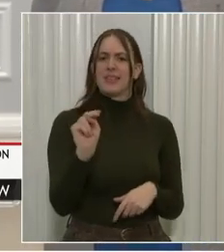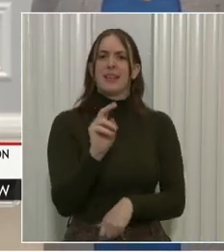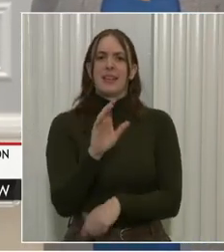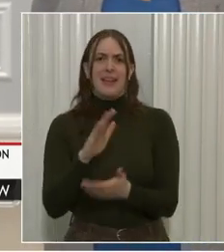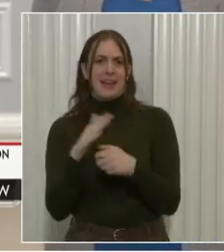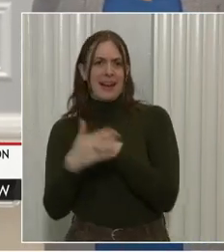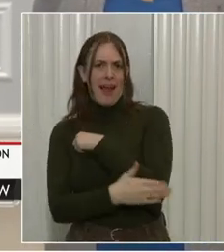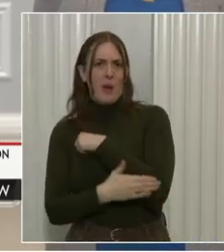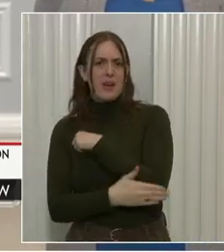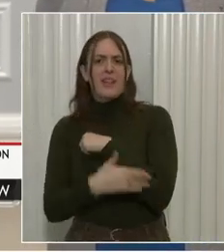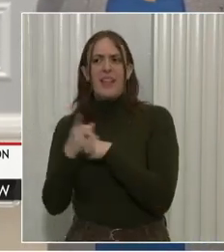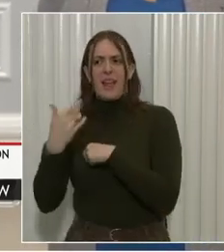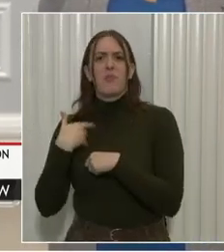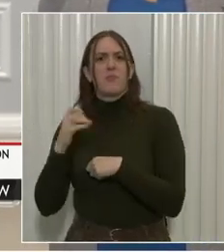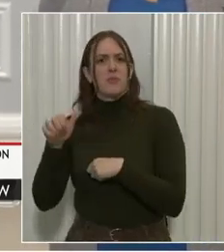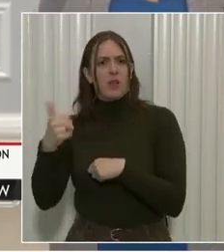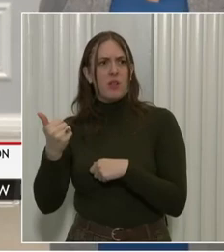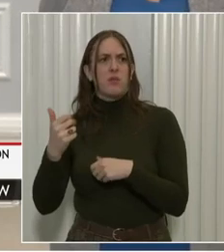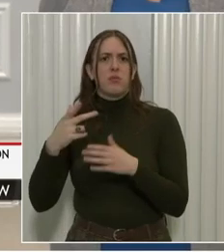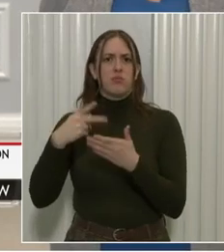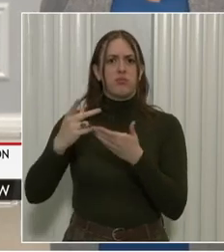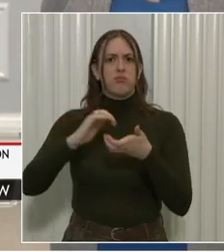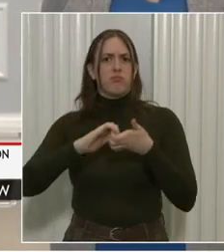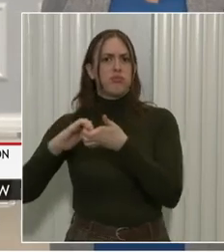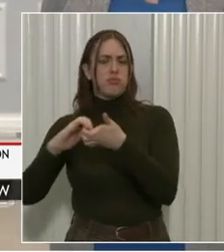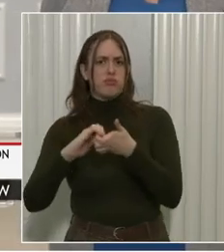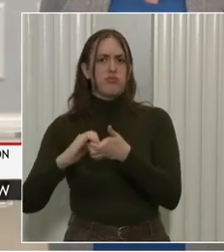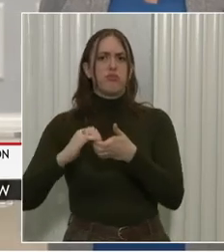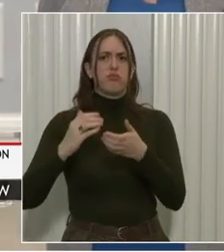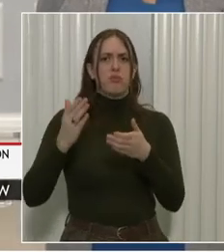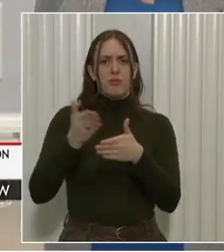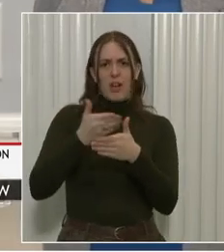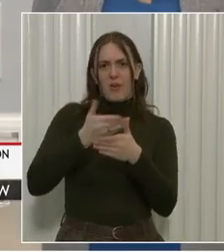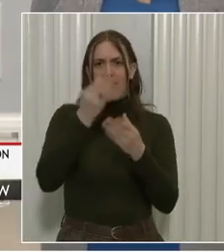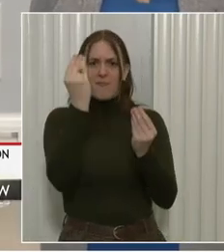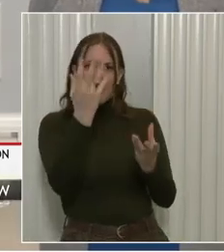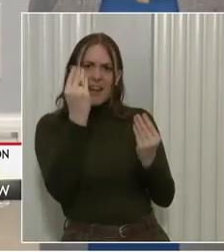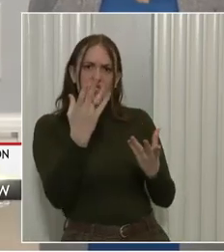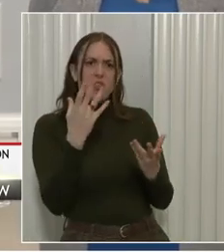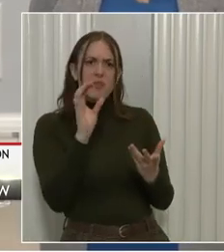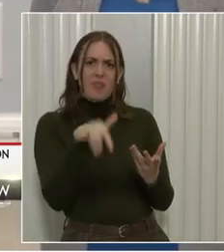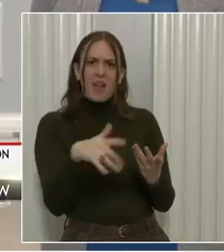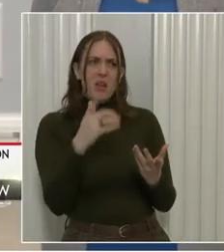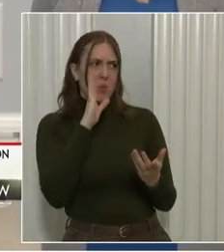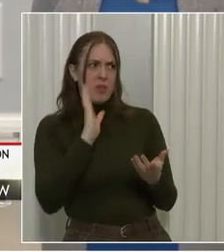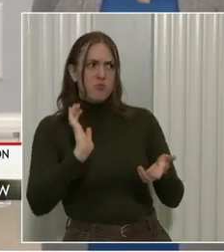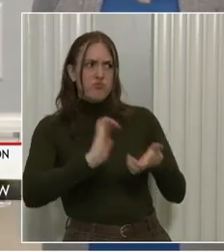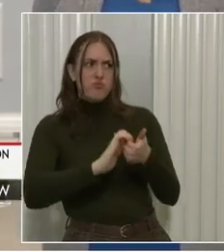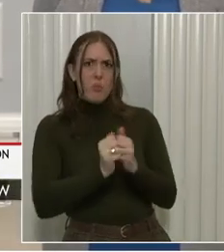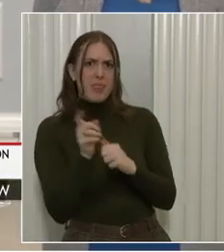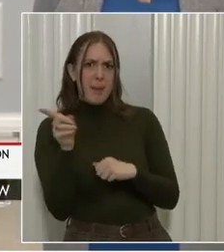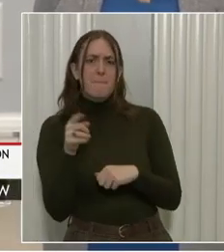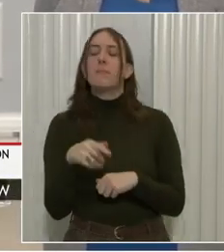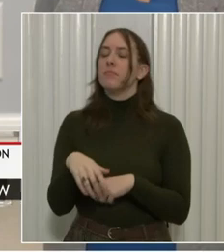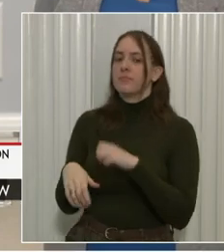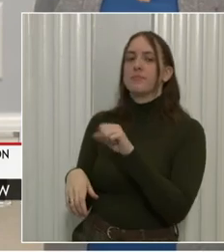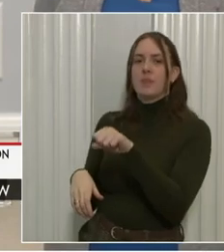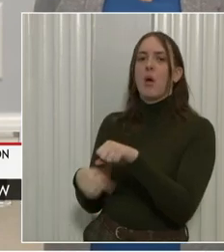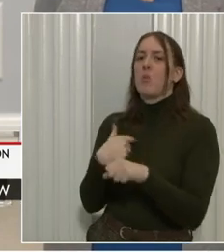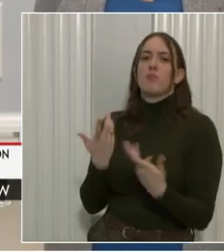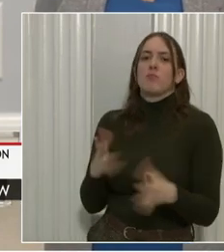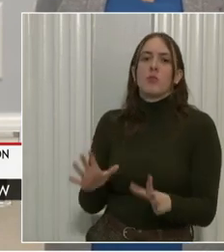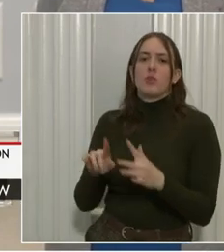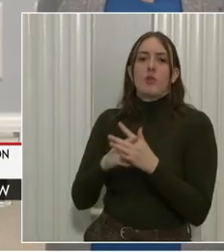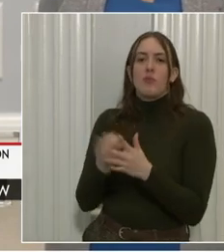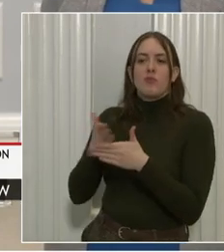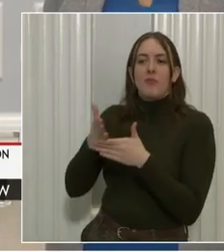what you guys we've already done that, and we will continue to share our information with them and talk to them. San Antonio is another department that's shared a